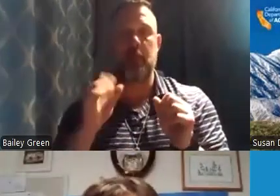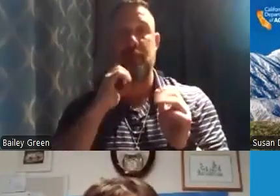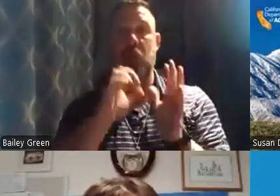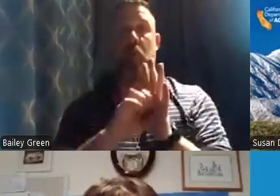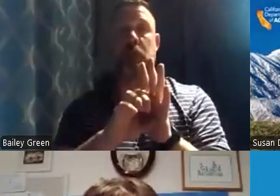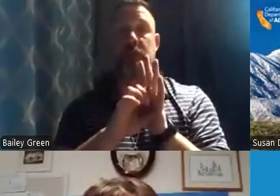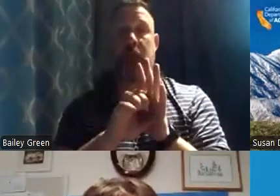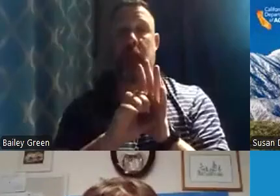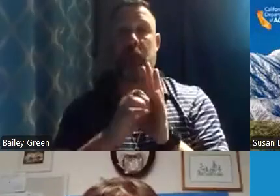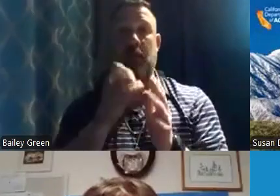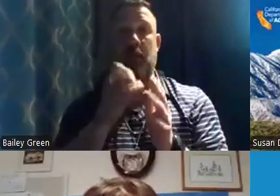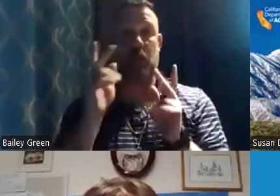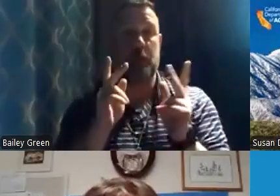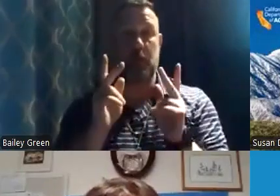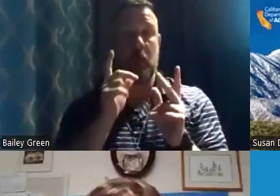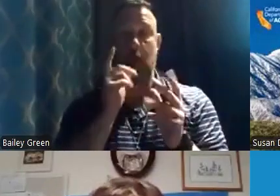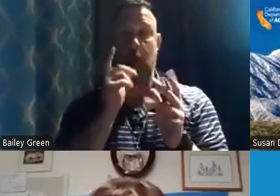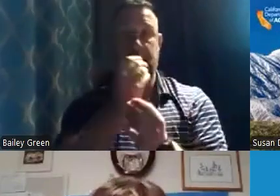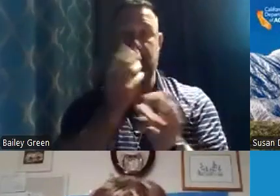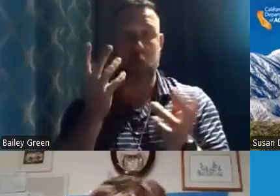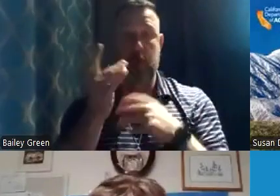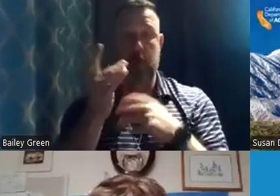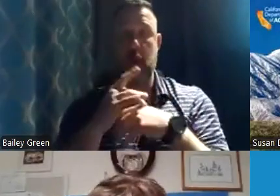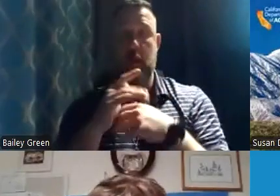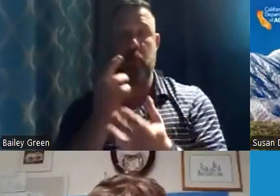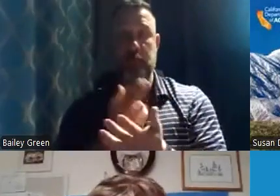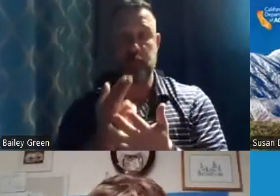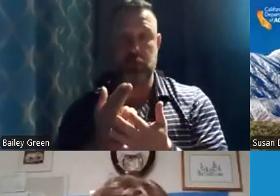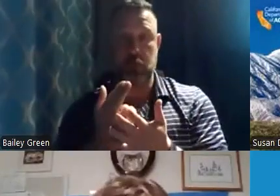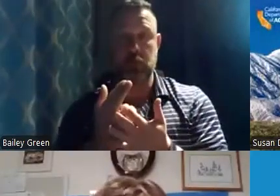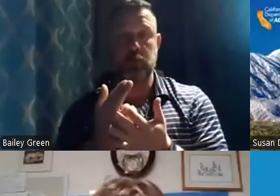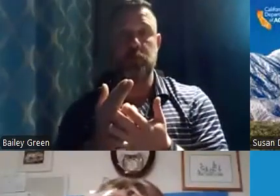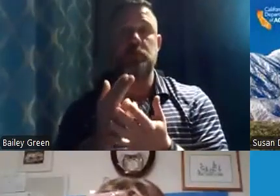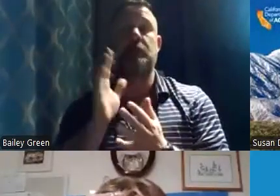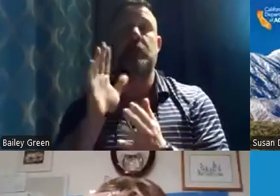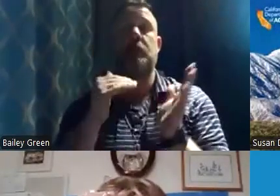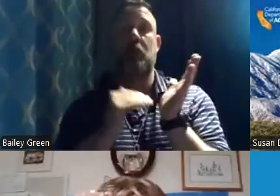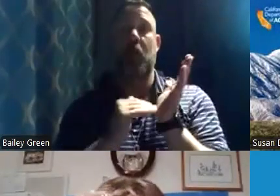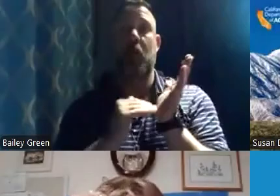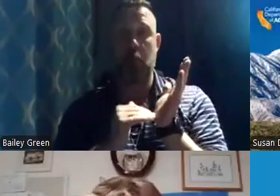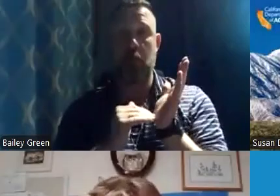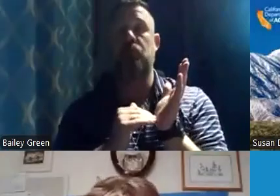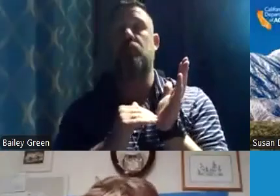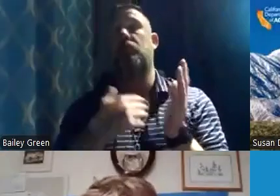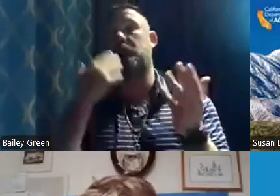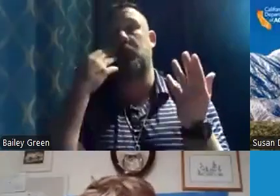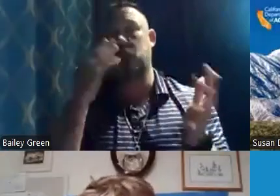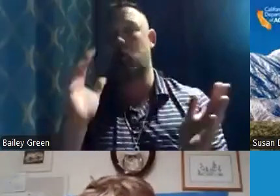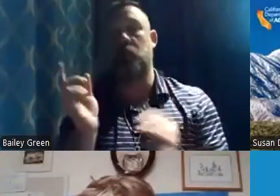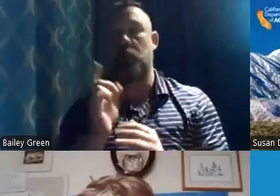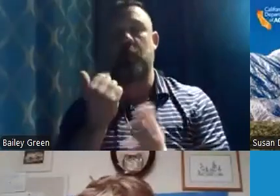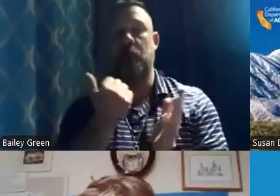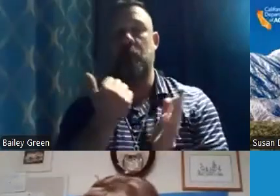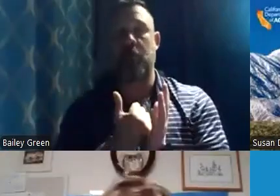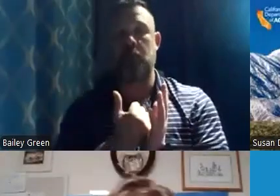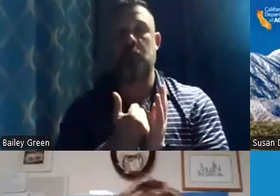example, if people aren't informed of the available resources by the doctors, then they don't know where to go for help. So we're